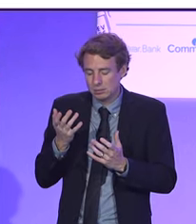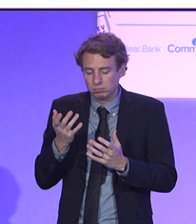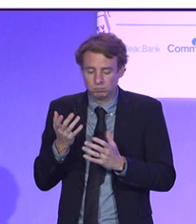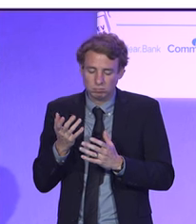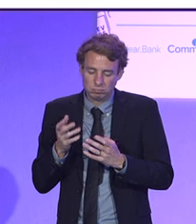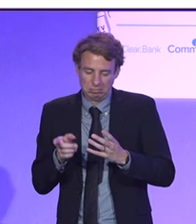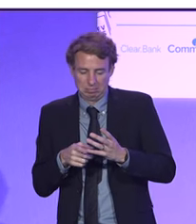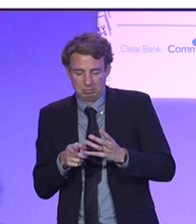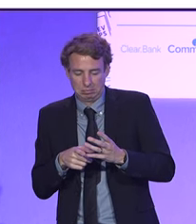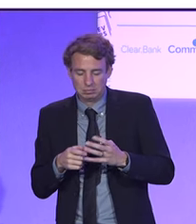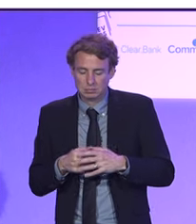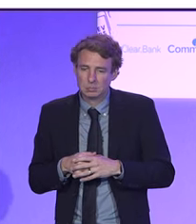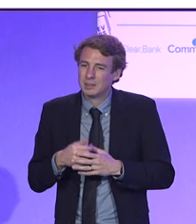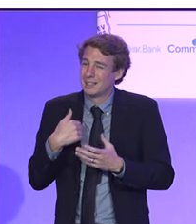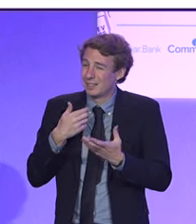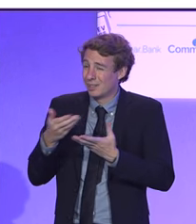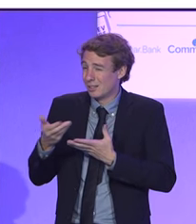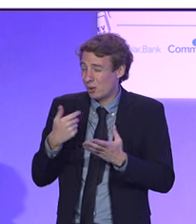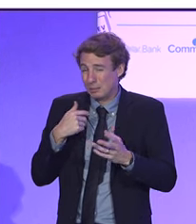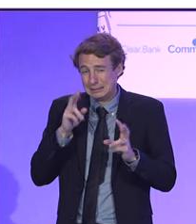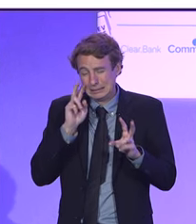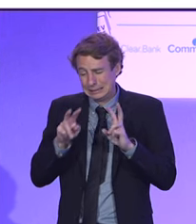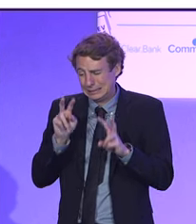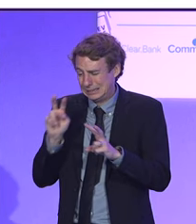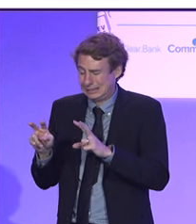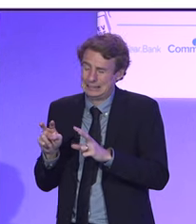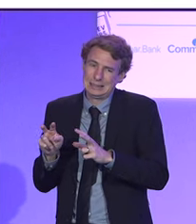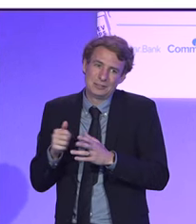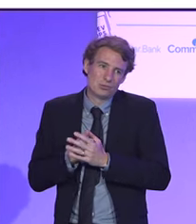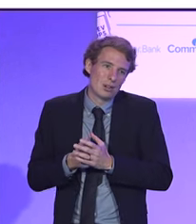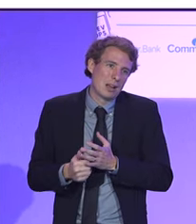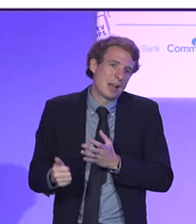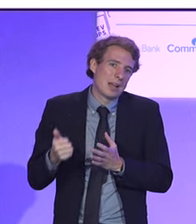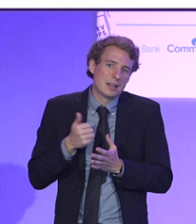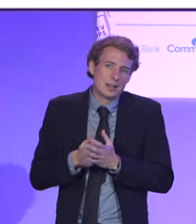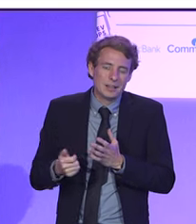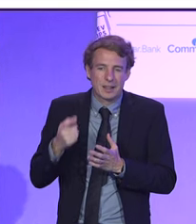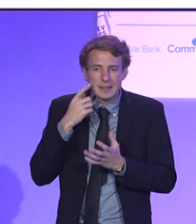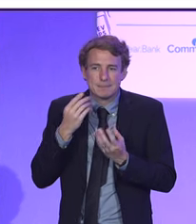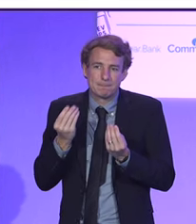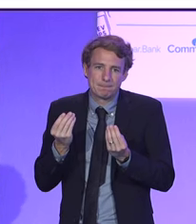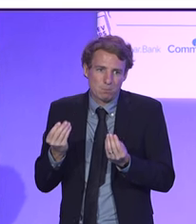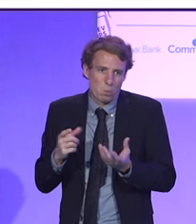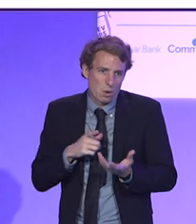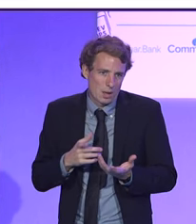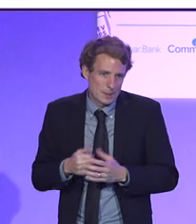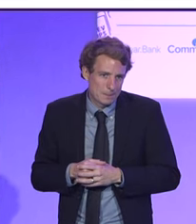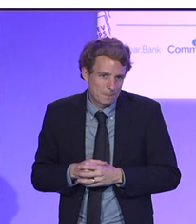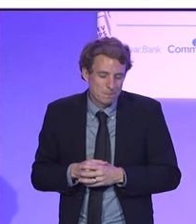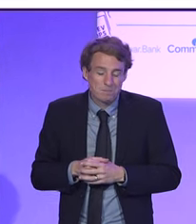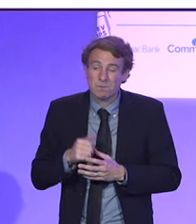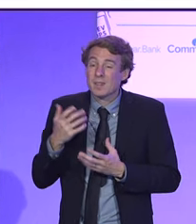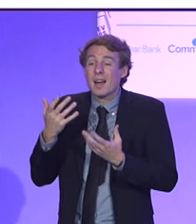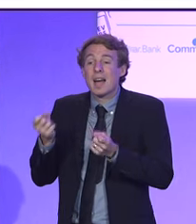consultant, I see all the time, and I say, why? stop that server that you don't